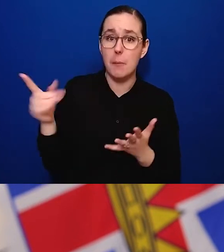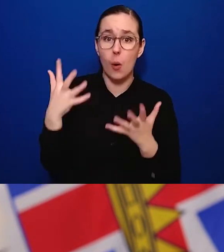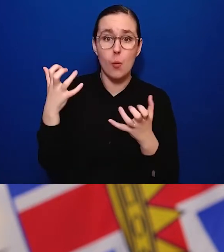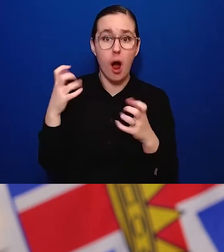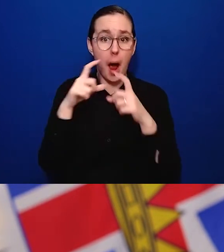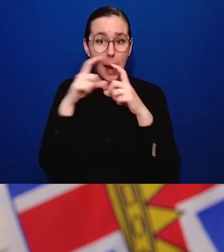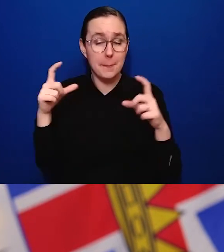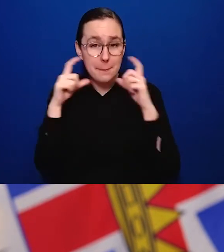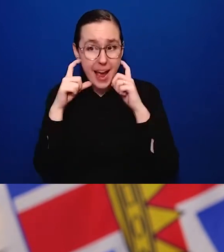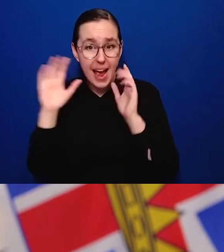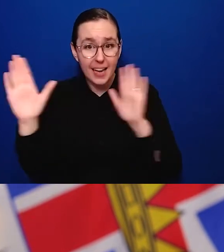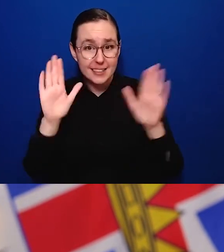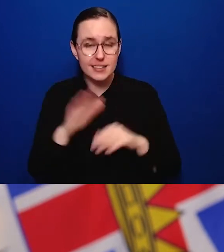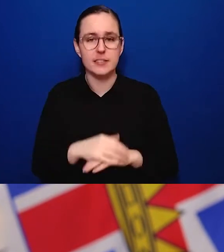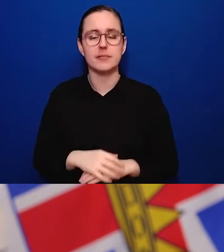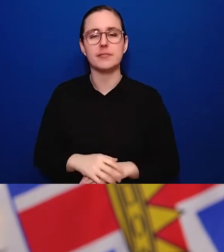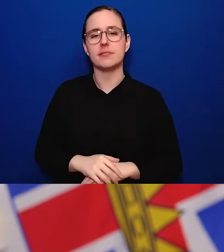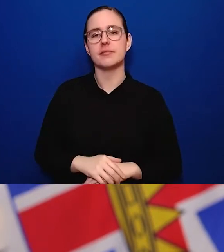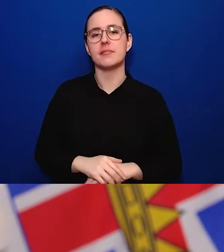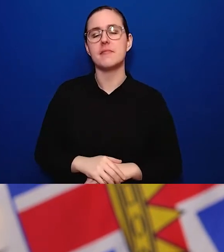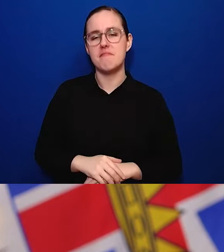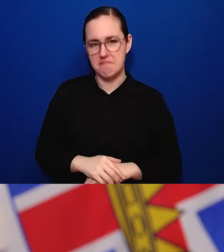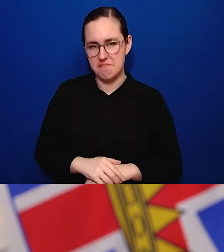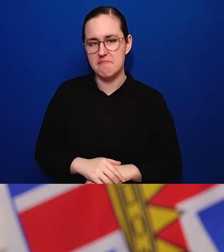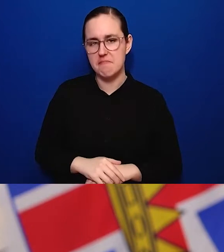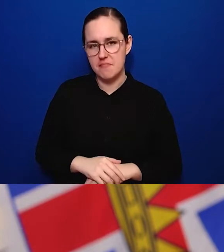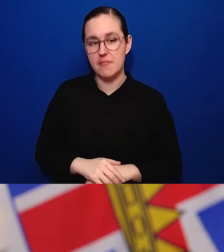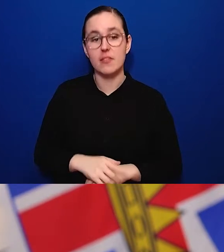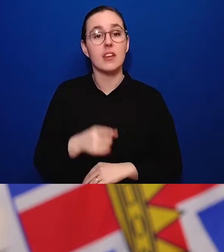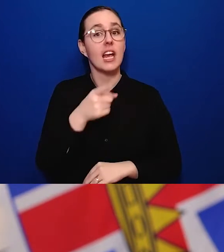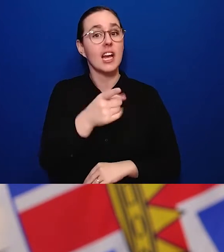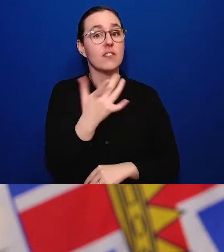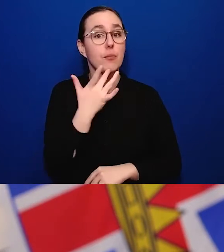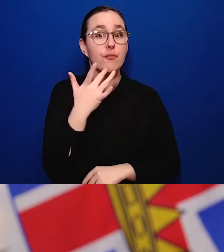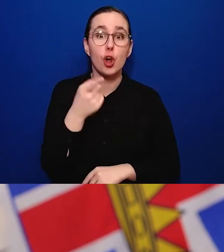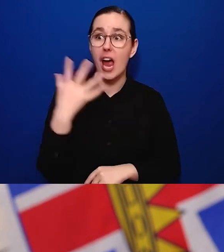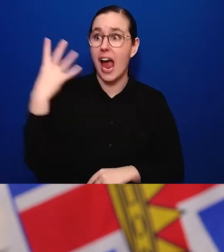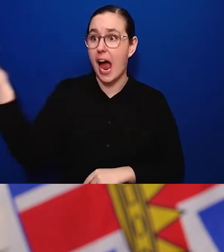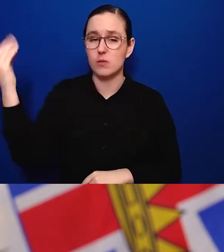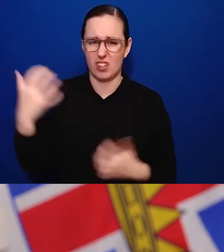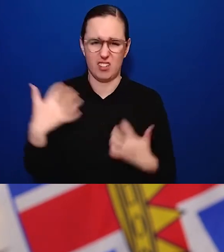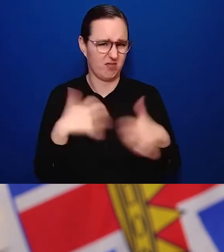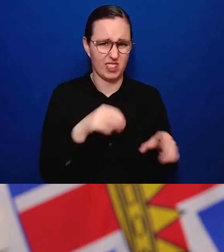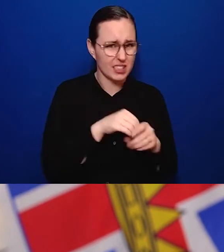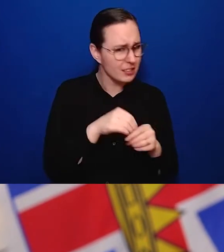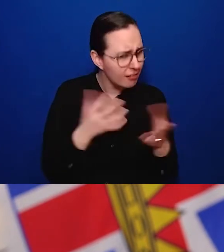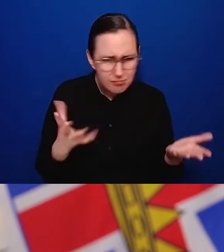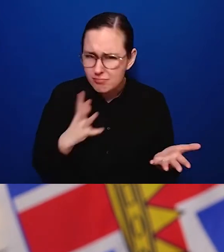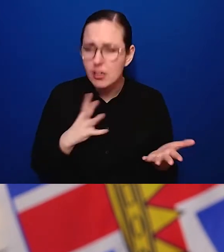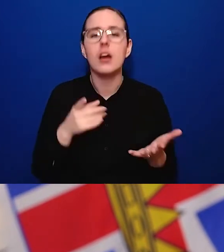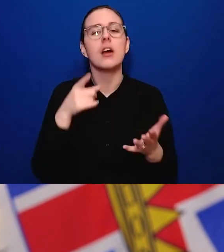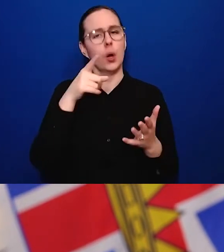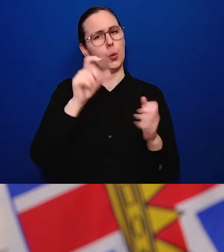whether it's gathering outside, whether it's taking those same cautious approach that have gotten you through this far. And we need to continue to